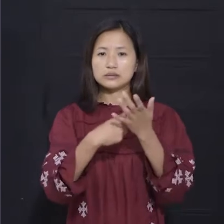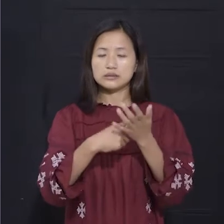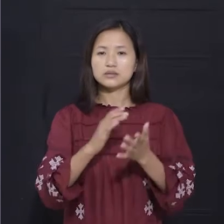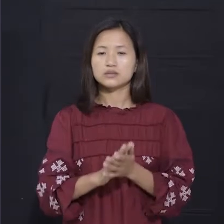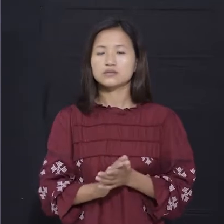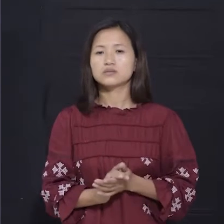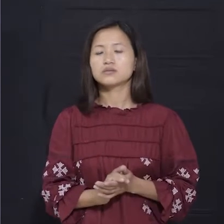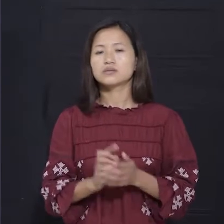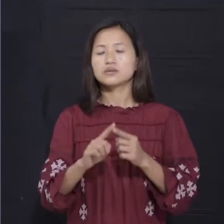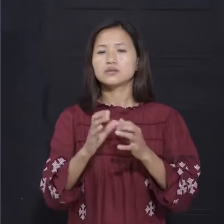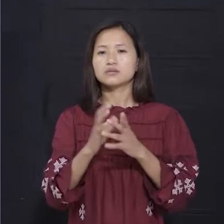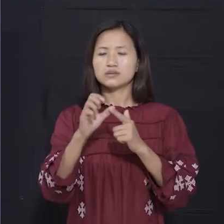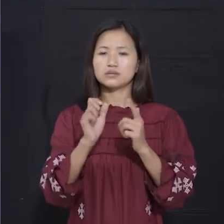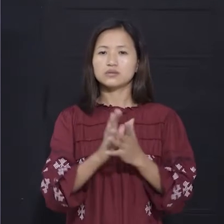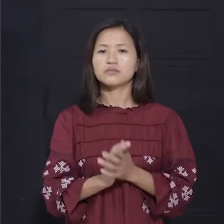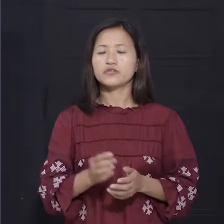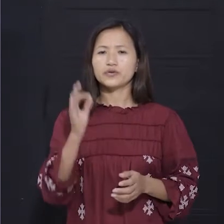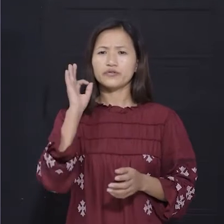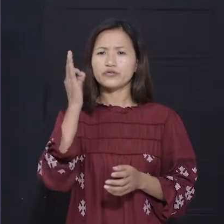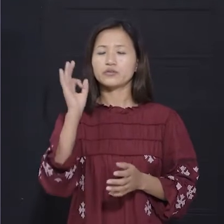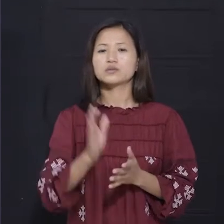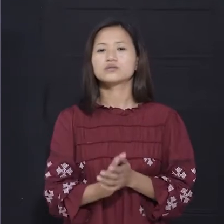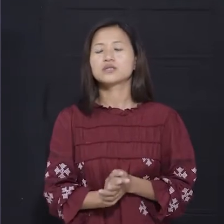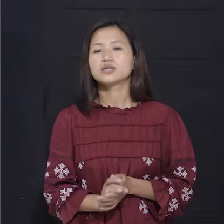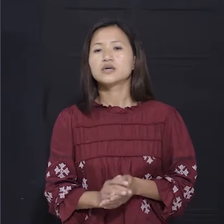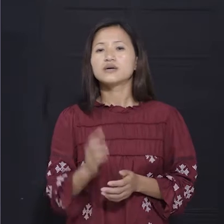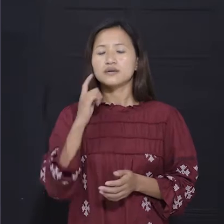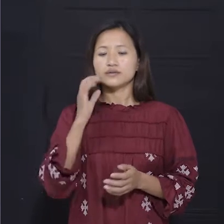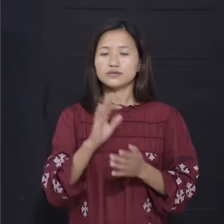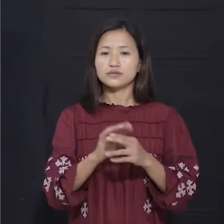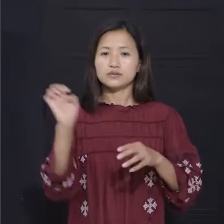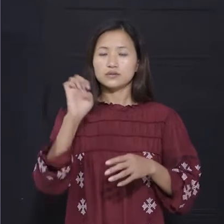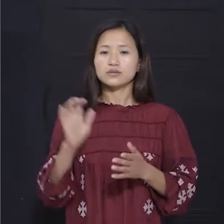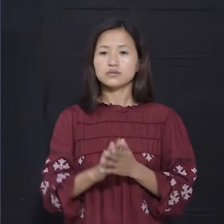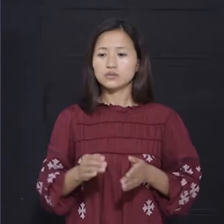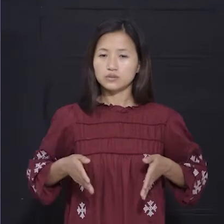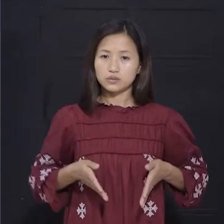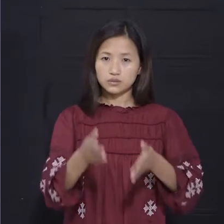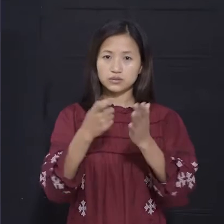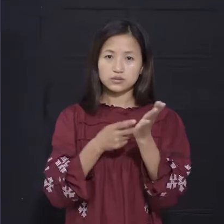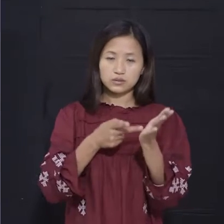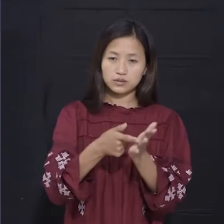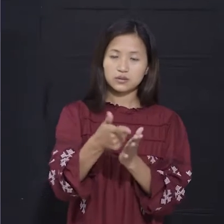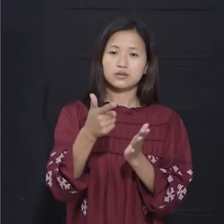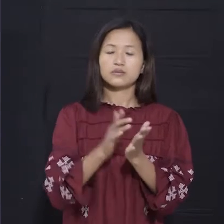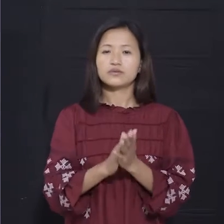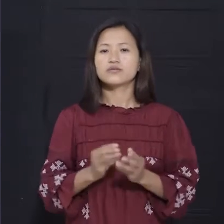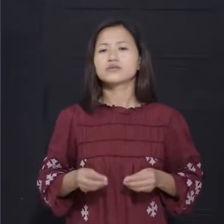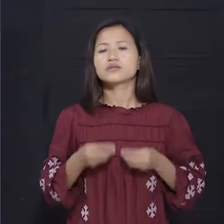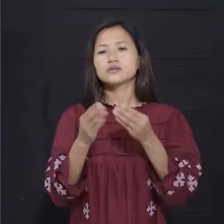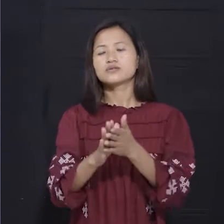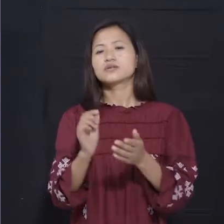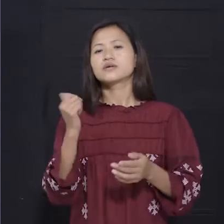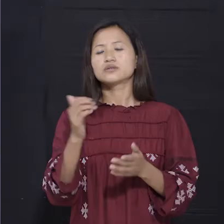the Hindu religion was very popular, because even the rulers of the Gupta dynasty, they used to give funds, they used to